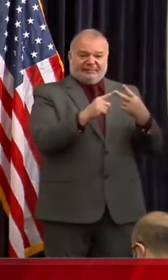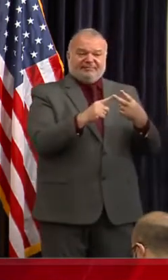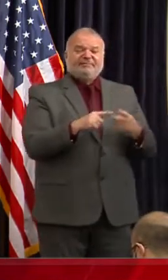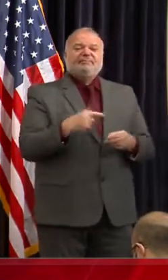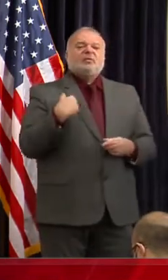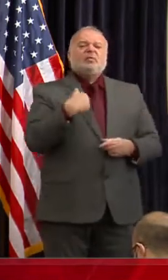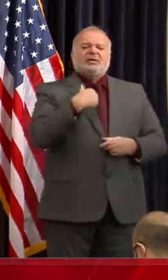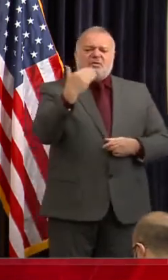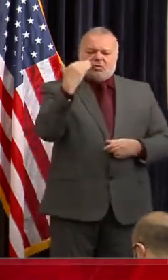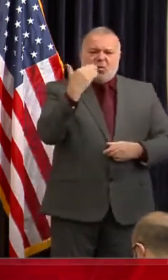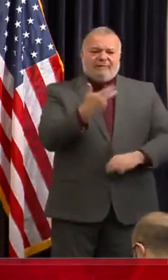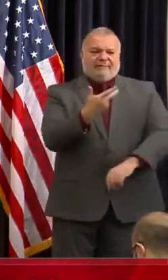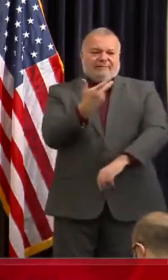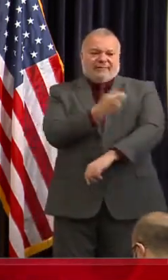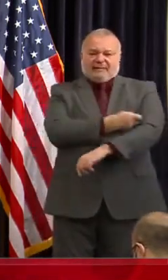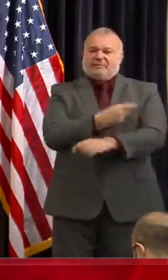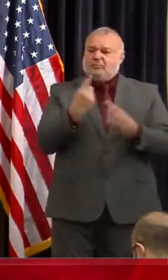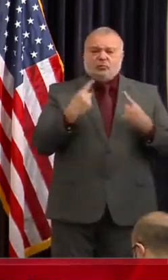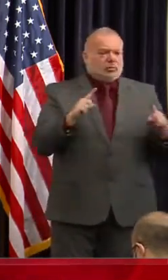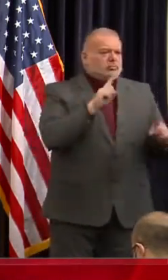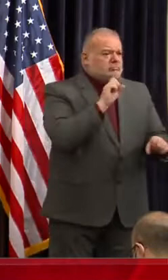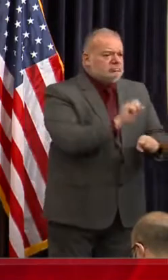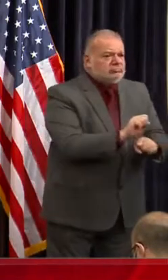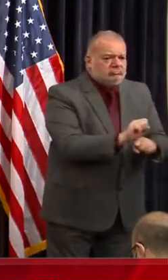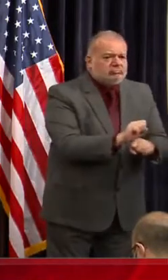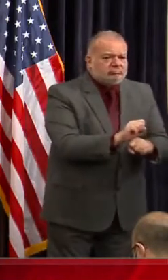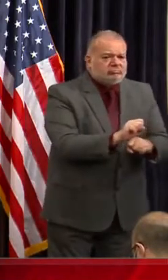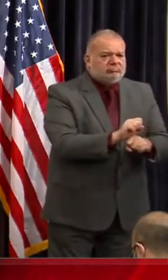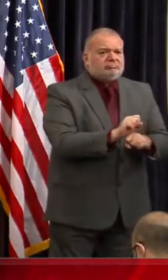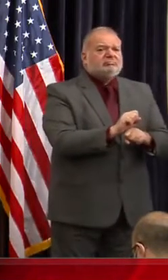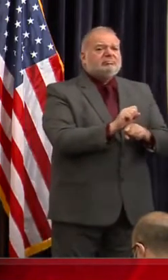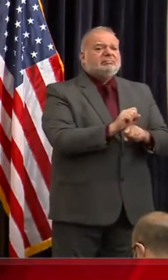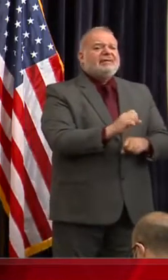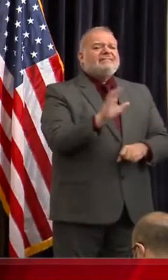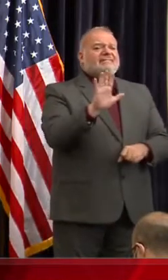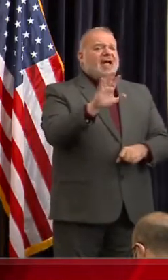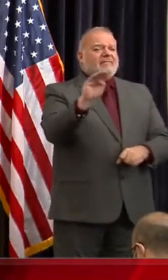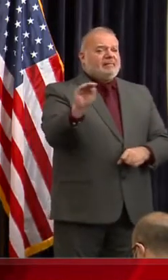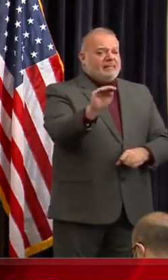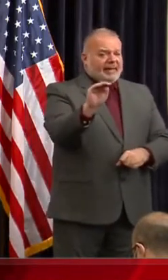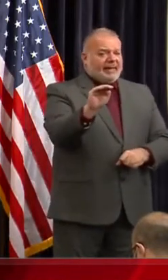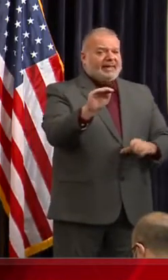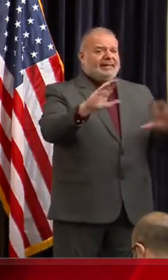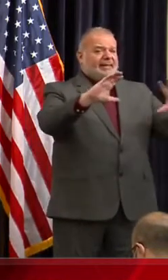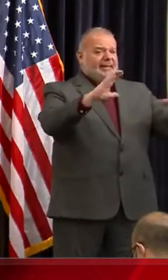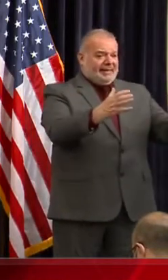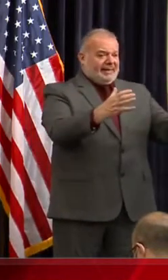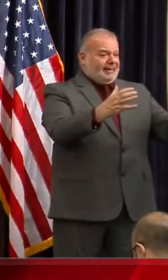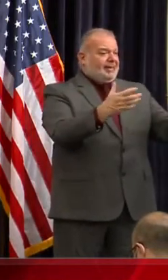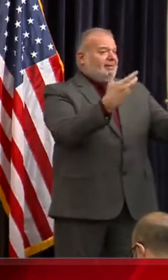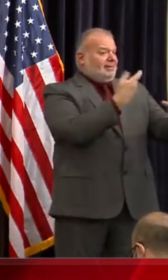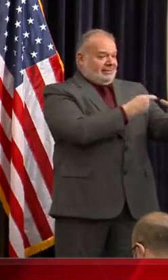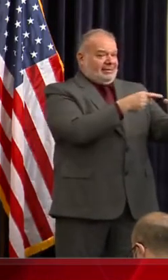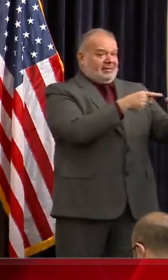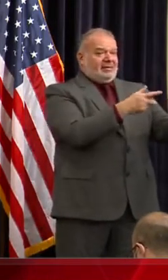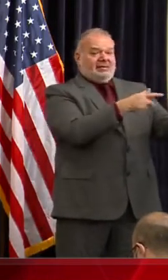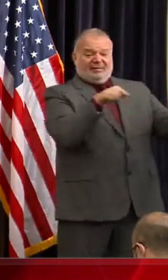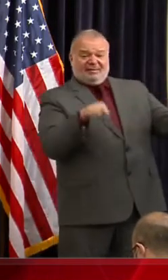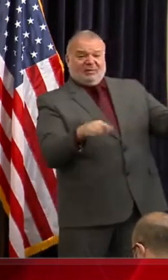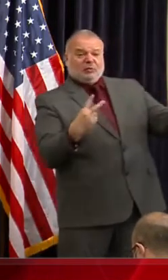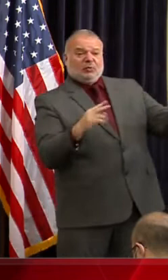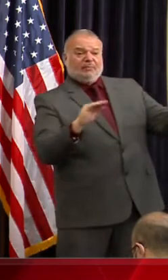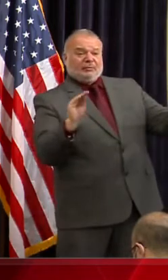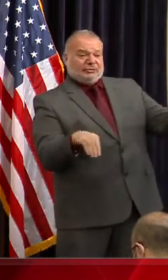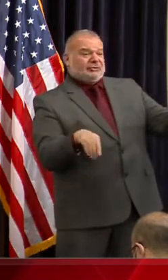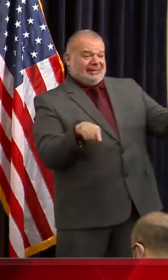vaccinated, only 2% have gotten COVID. We know that among all the breakthrough cases in